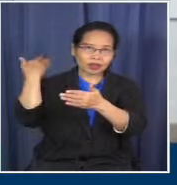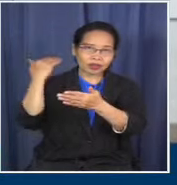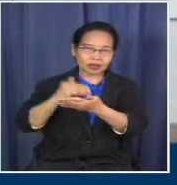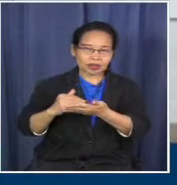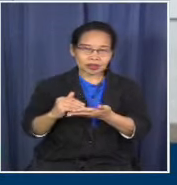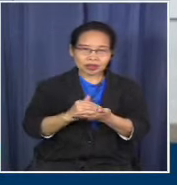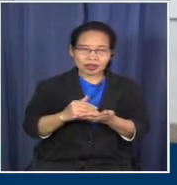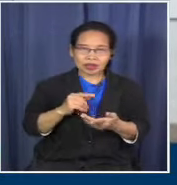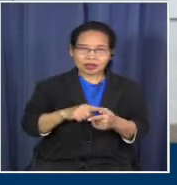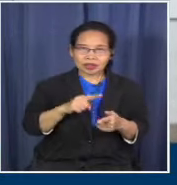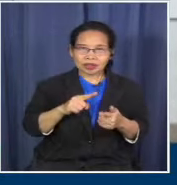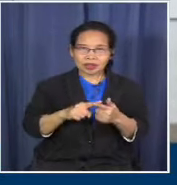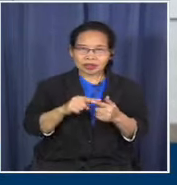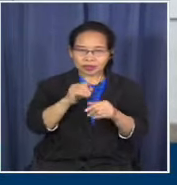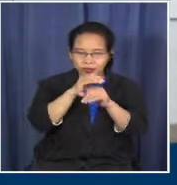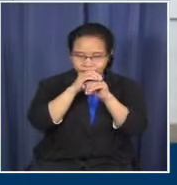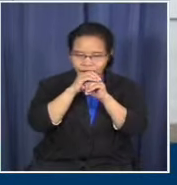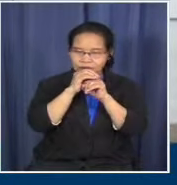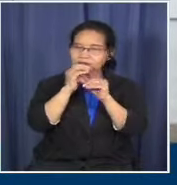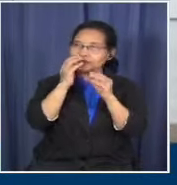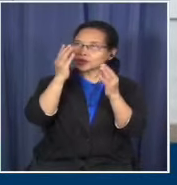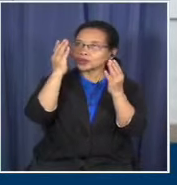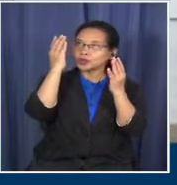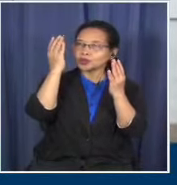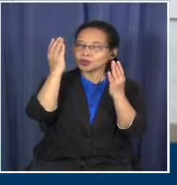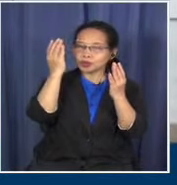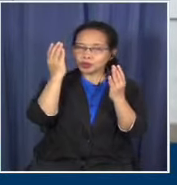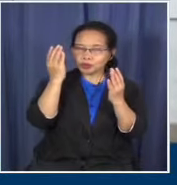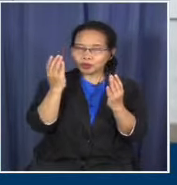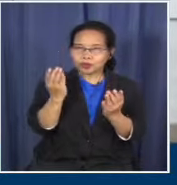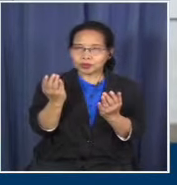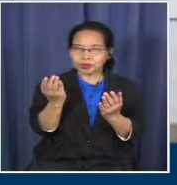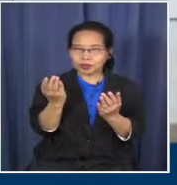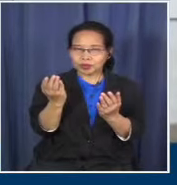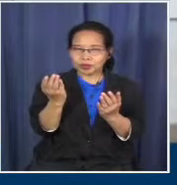Till then I'll worship you,